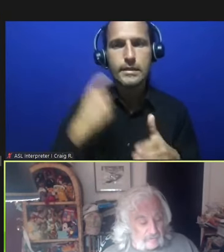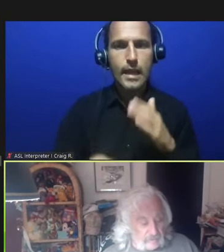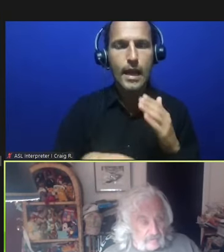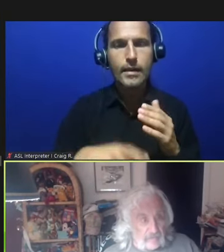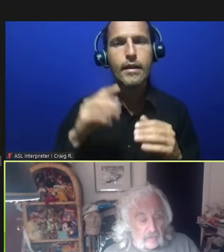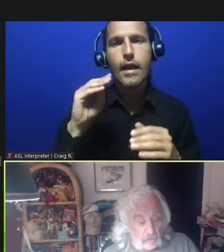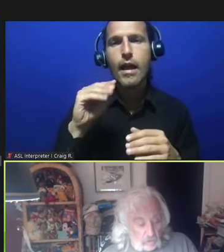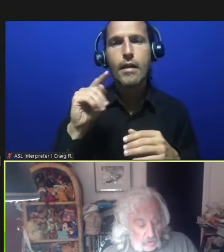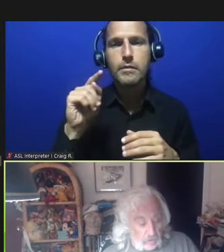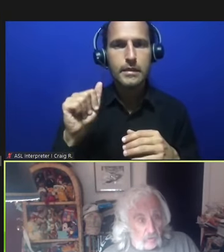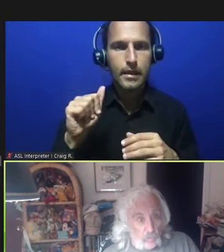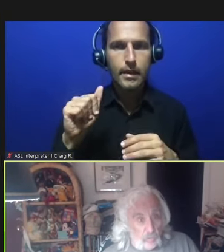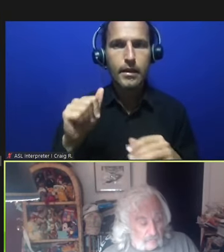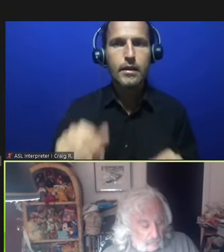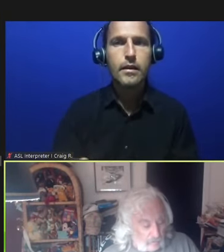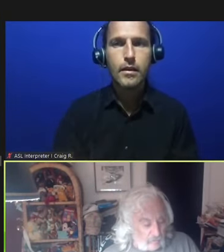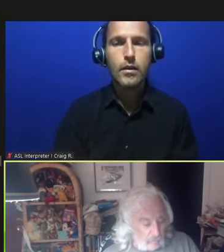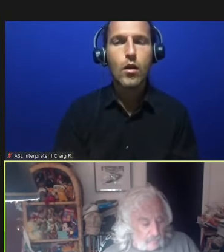by the MTA.